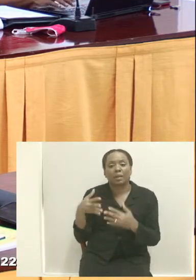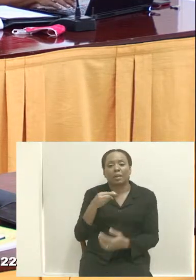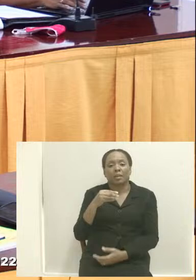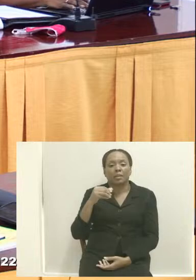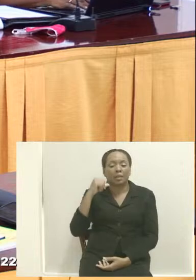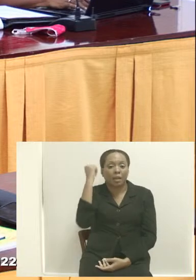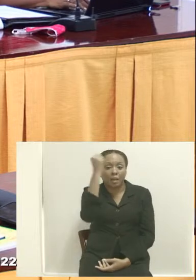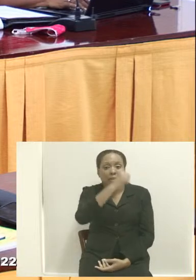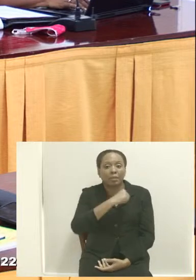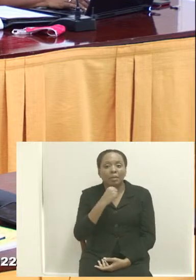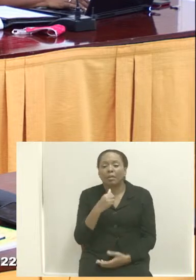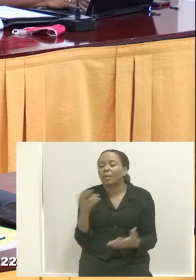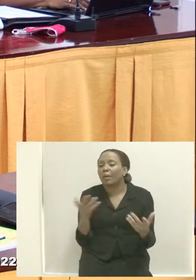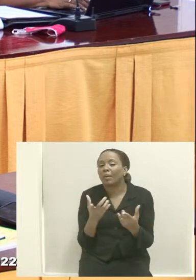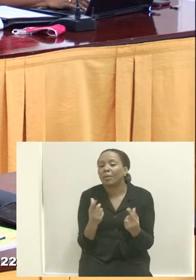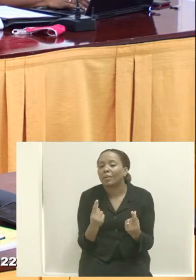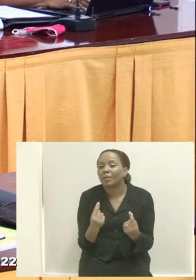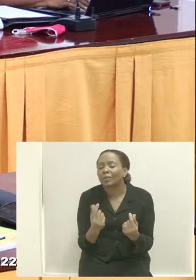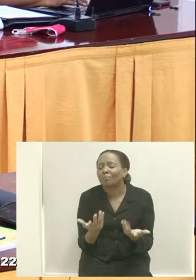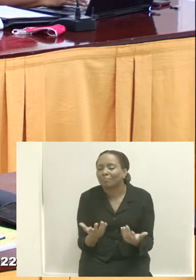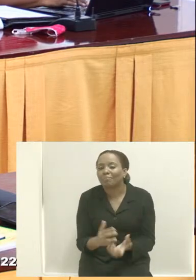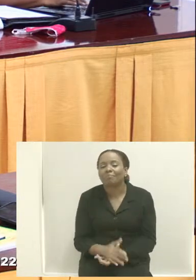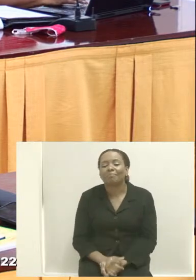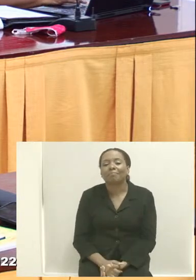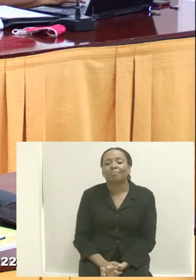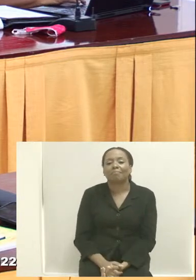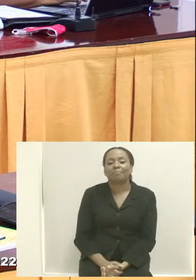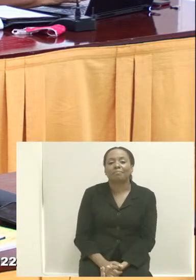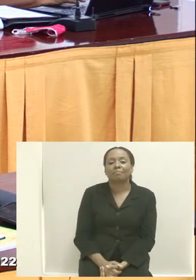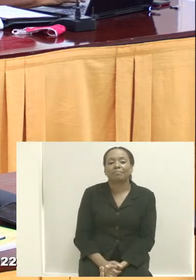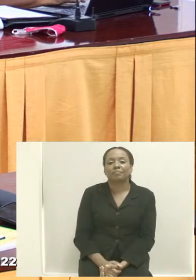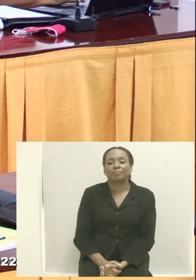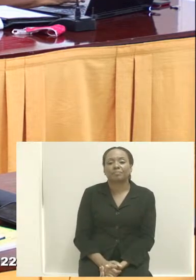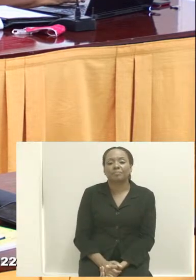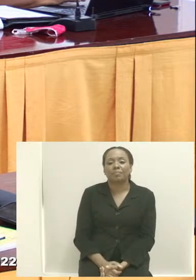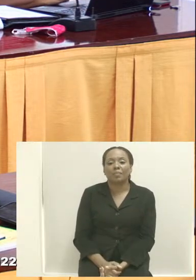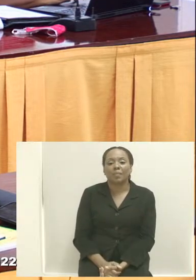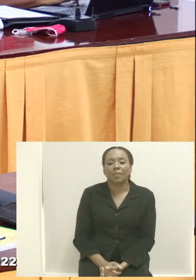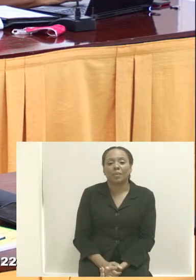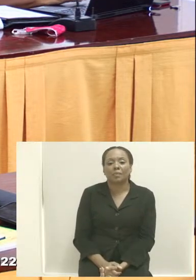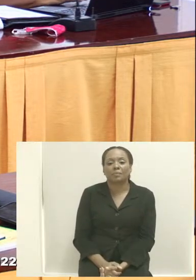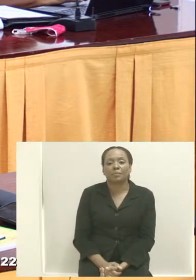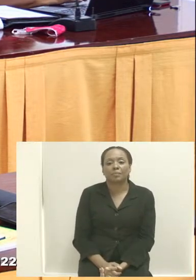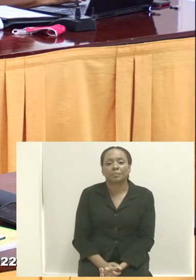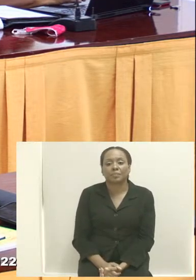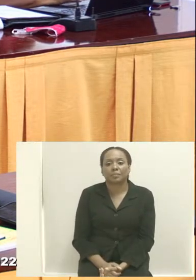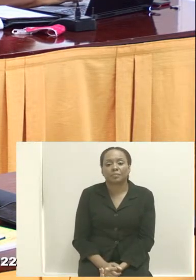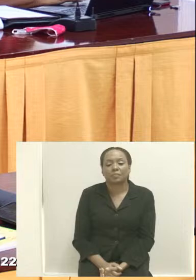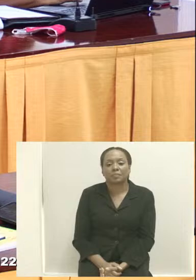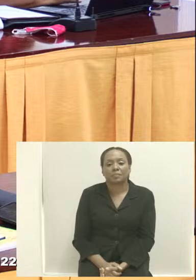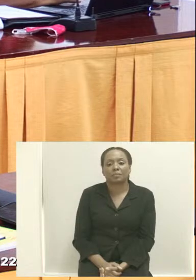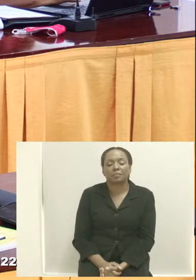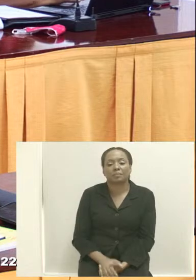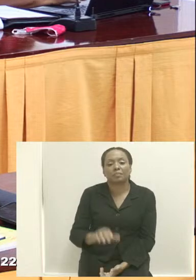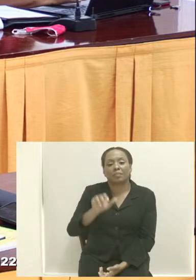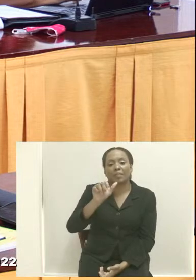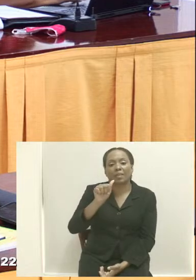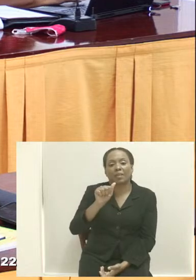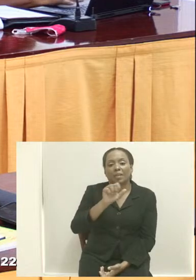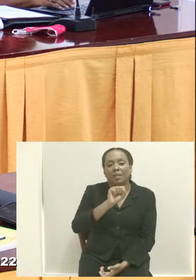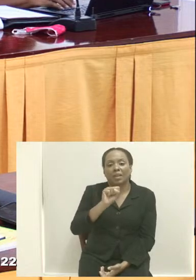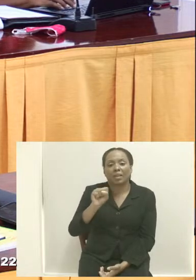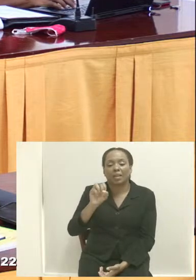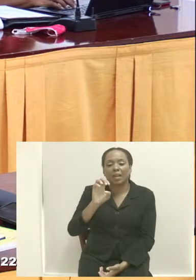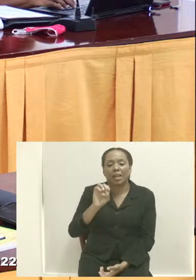that movable assets should and can be utilized to assist people in getting credit, which